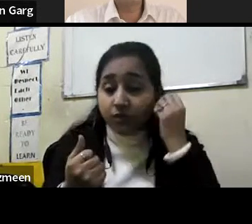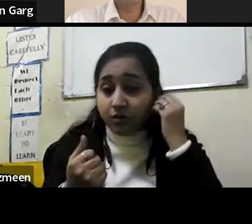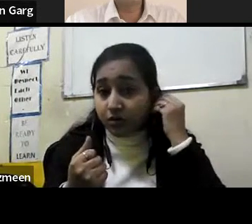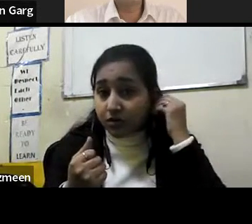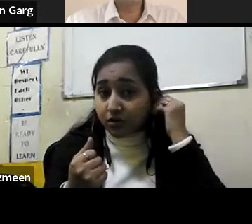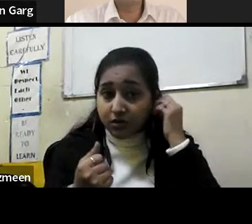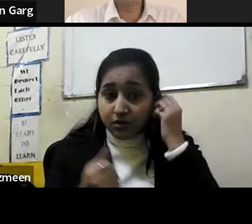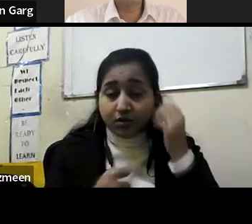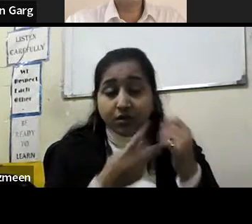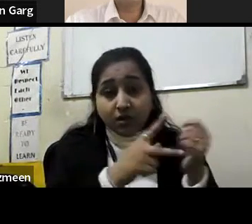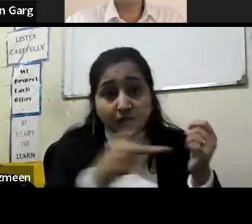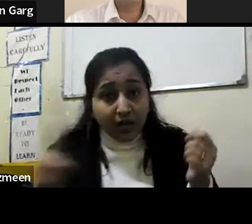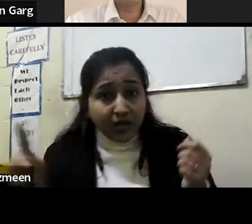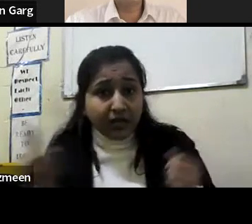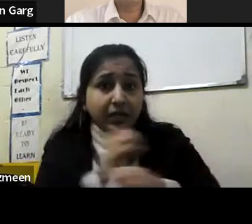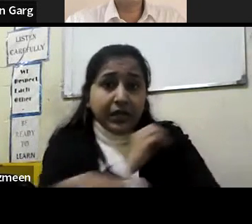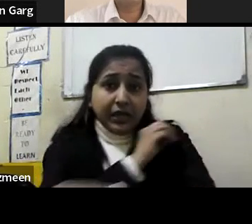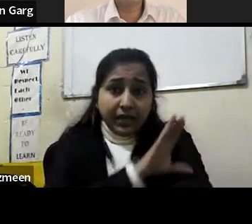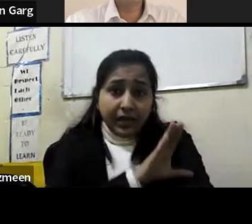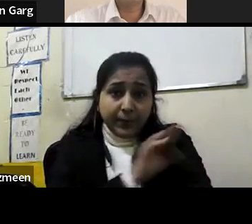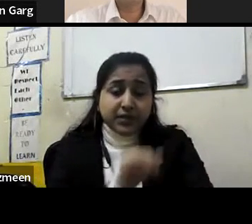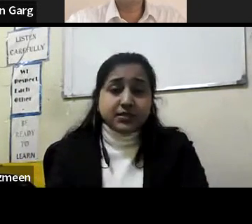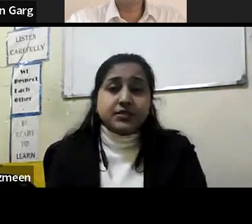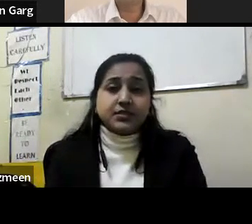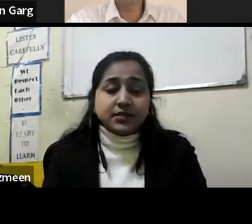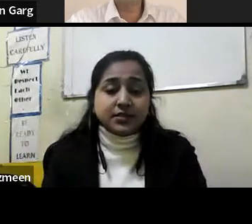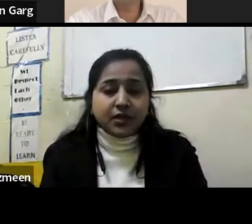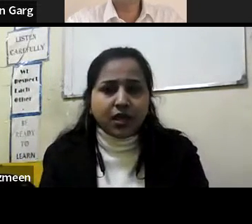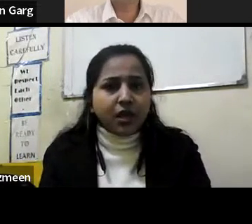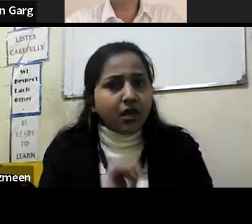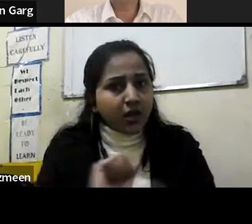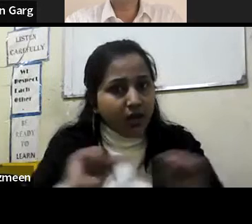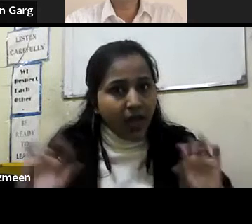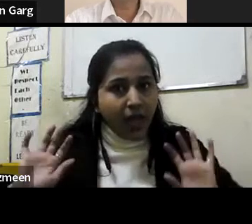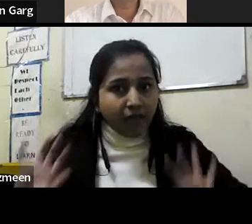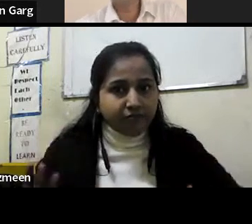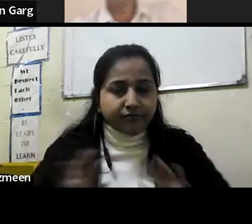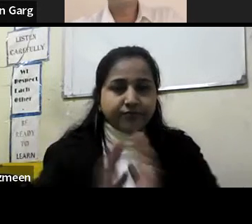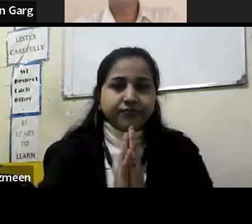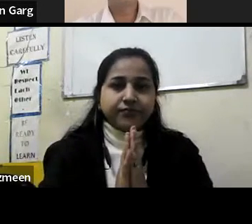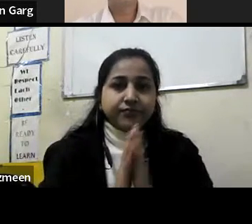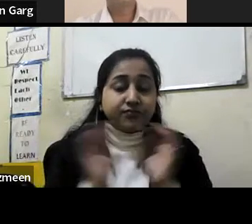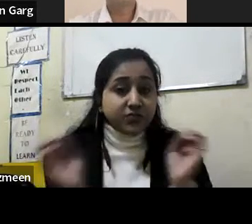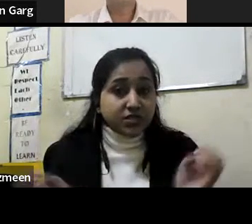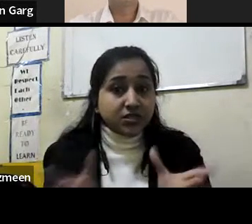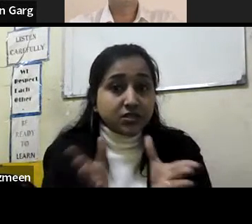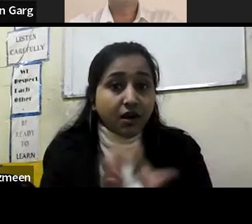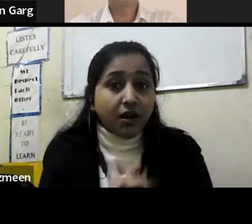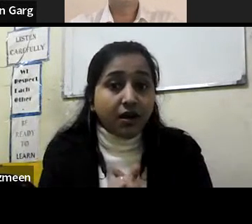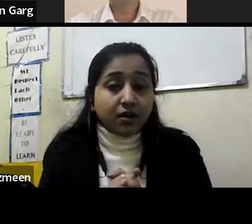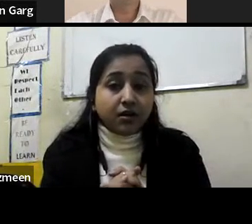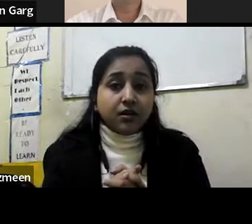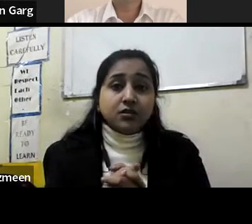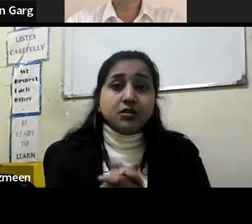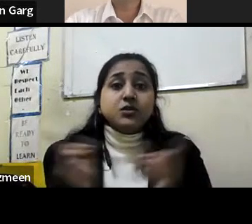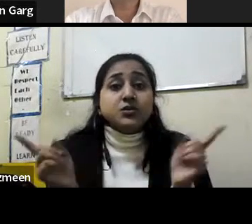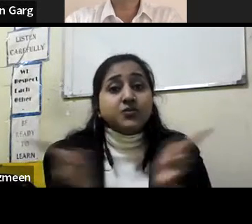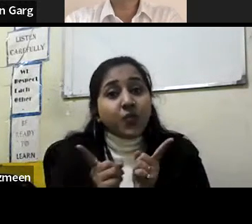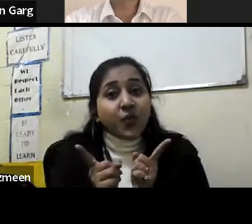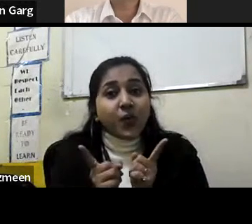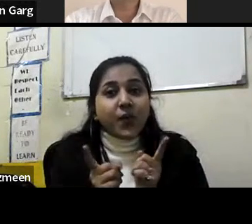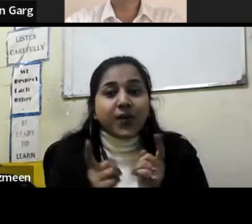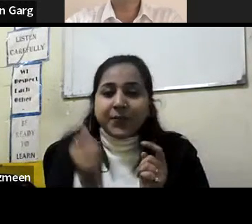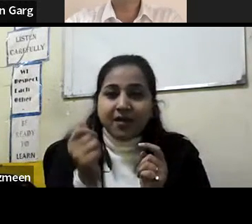that in many capacities, having started off with a very small amount of money.